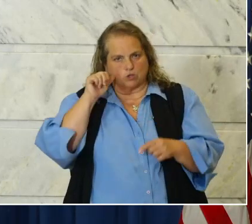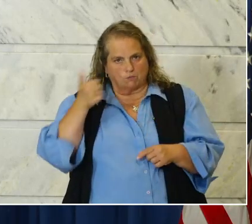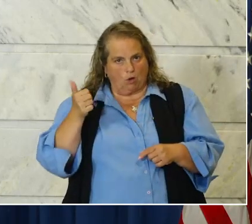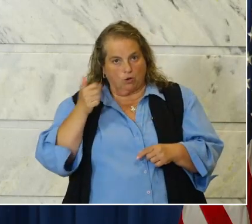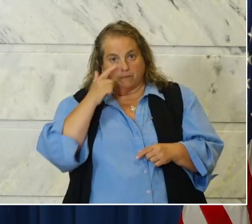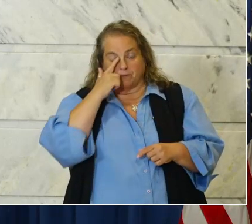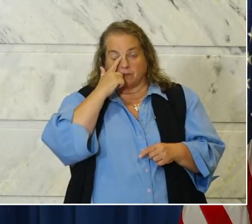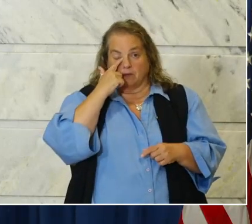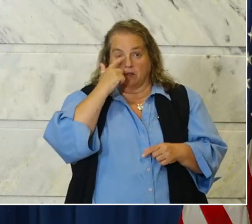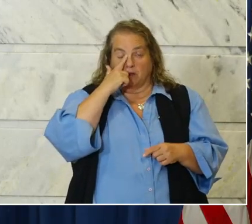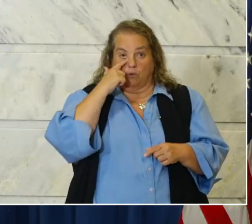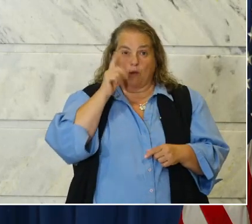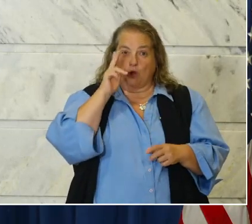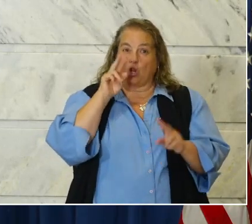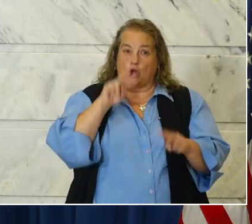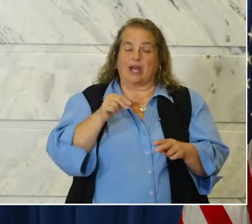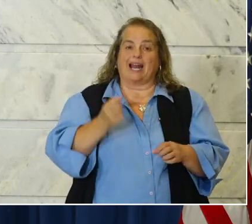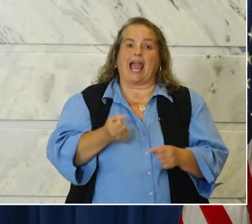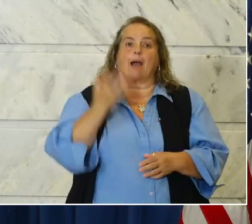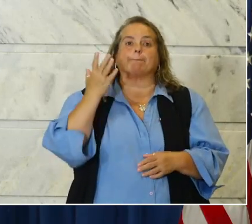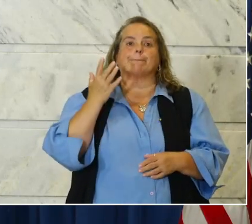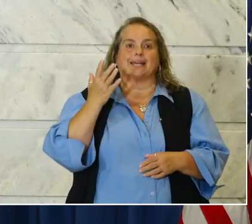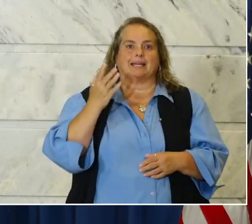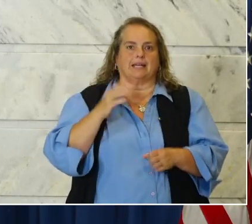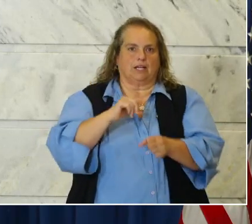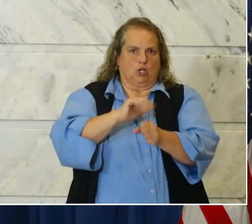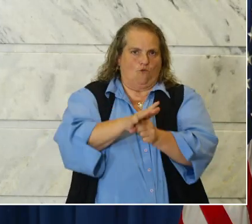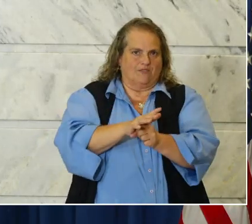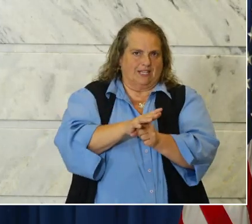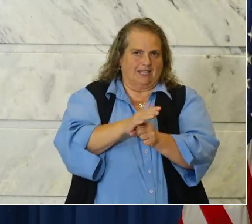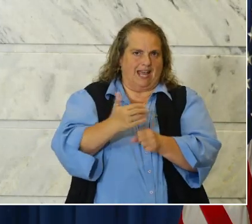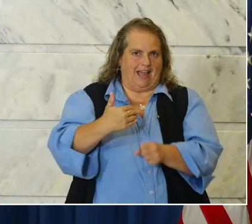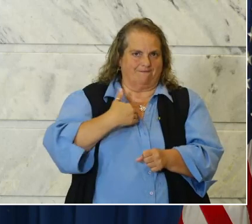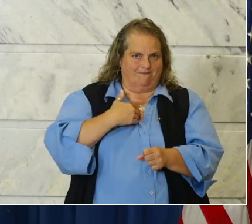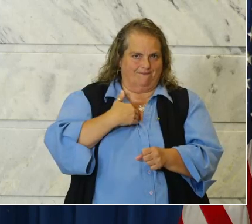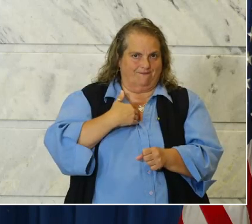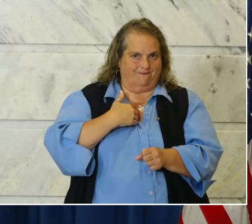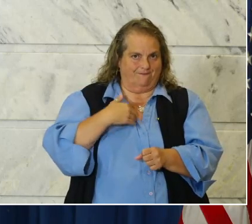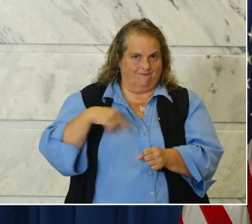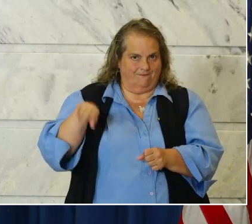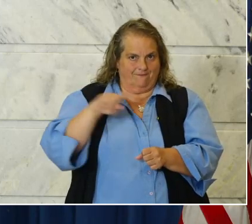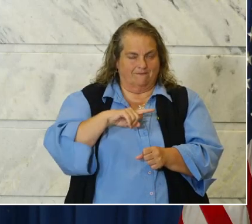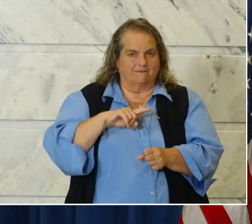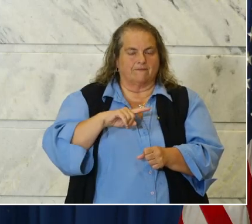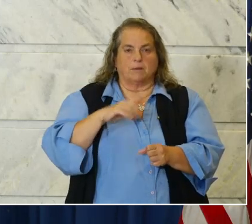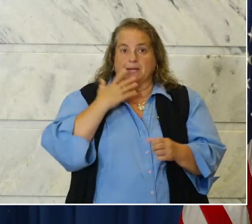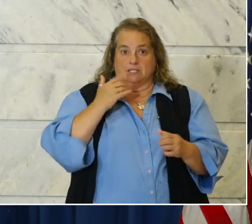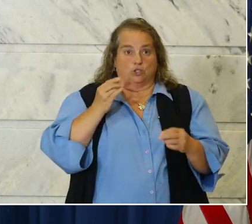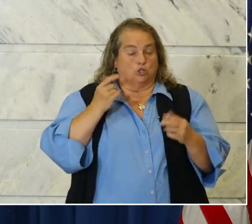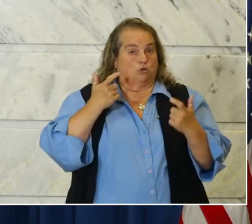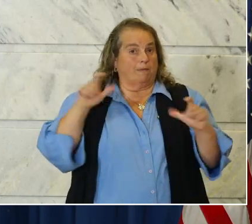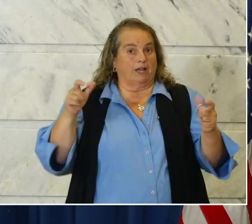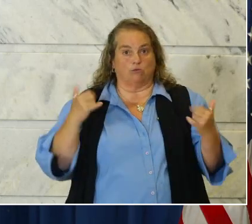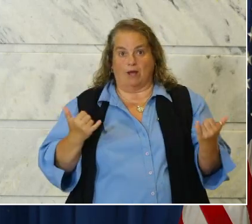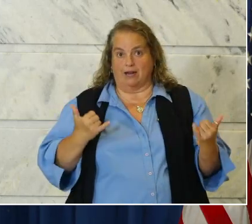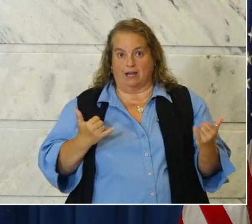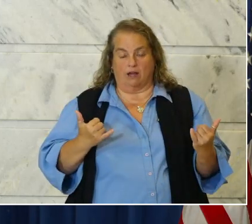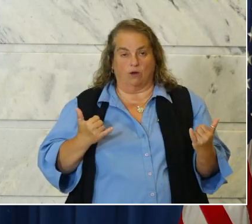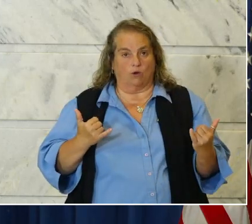looking at our positivity rate. We're going to be looking at the overall number of cases just because it's so big right now. You